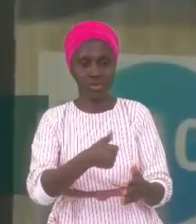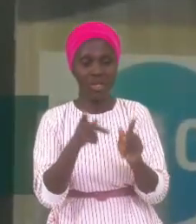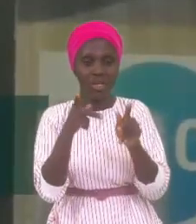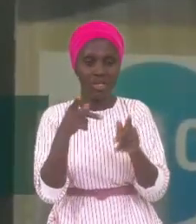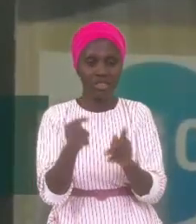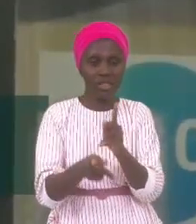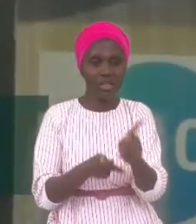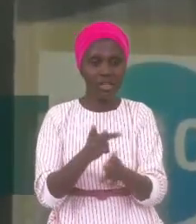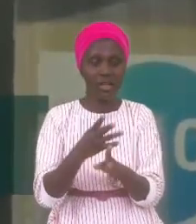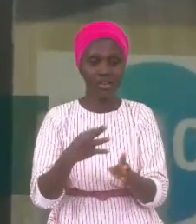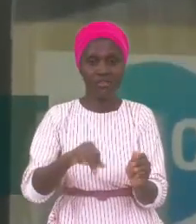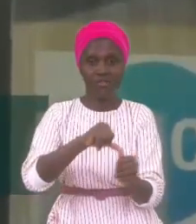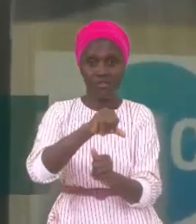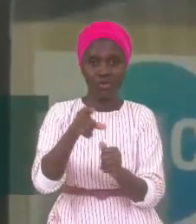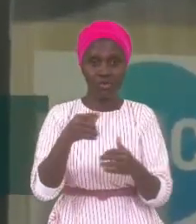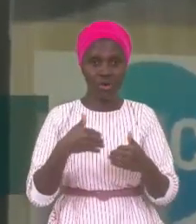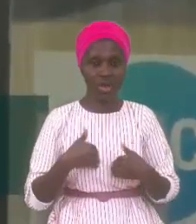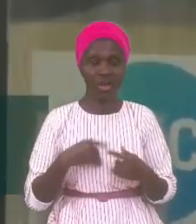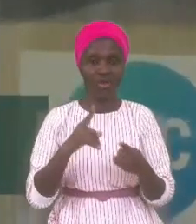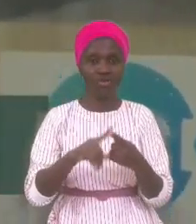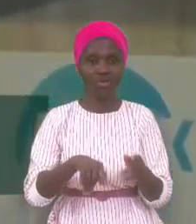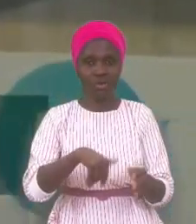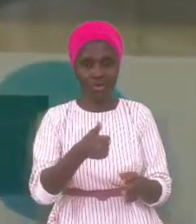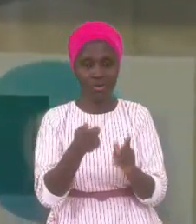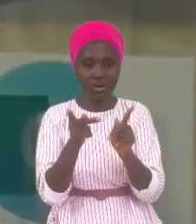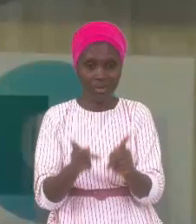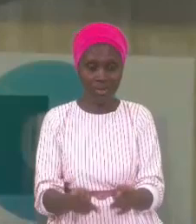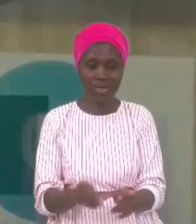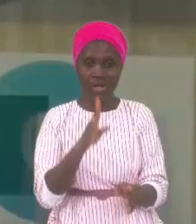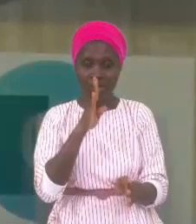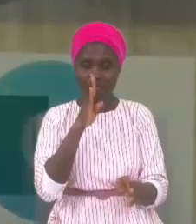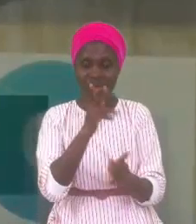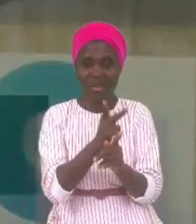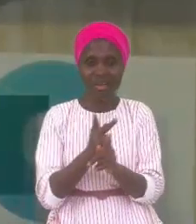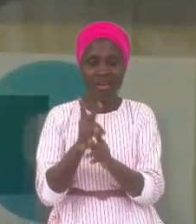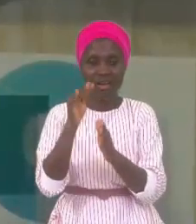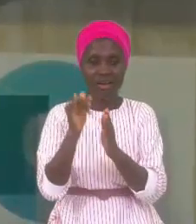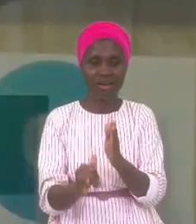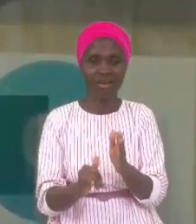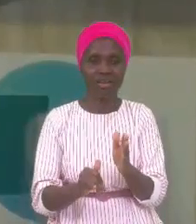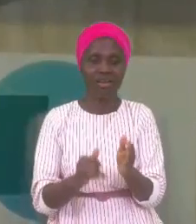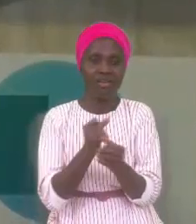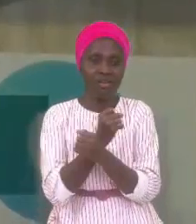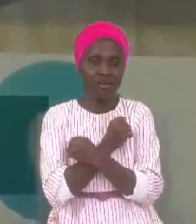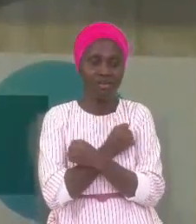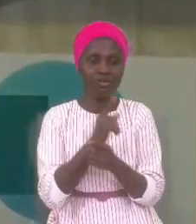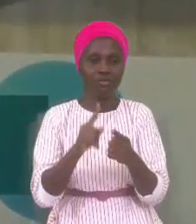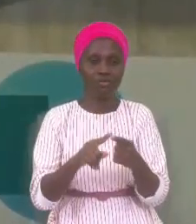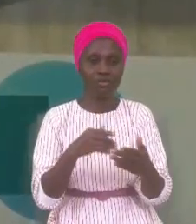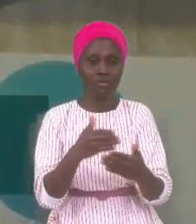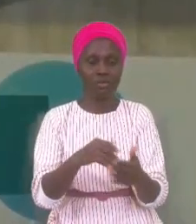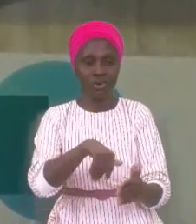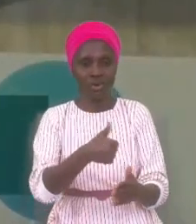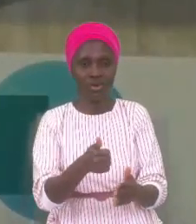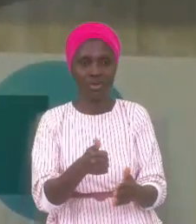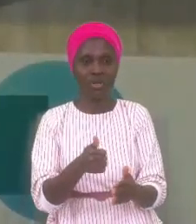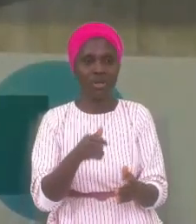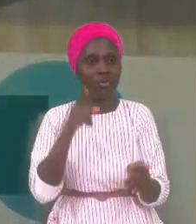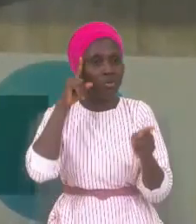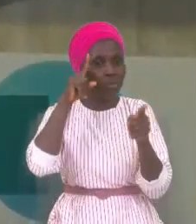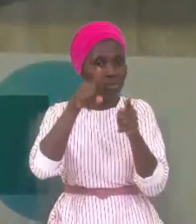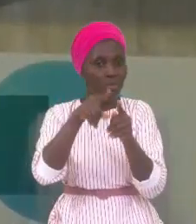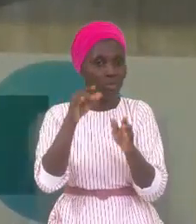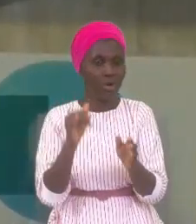It says we should be kindly affectioned one to another with brotherly love, not political love,